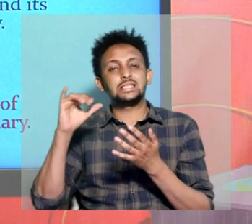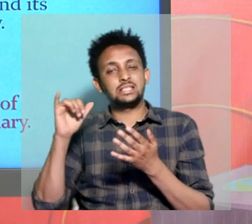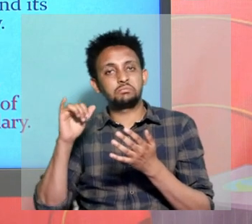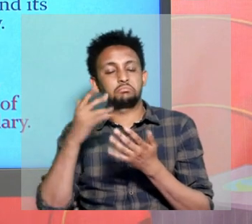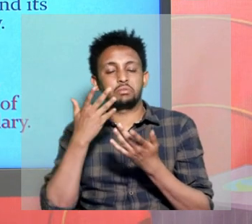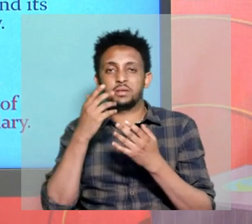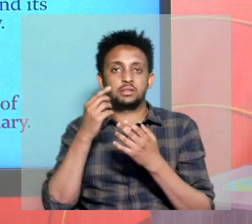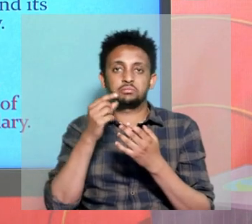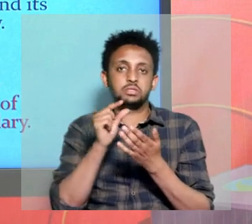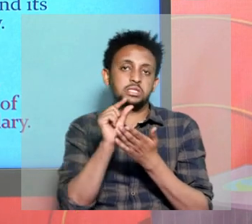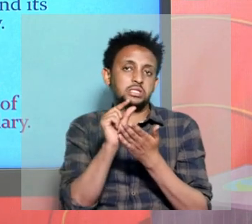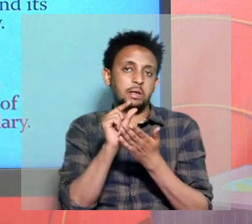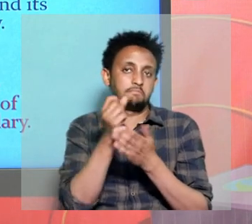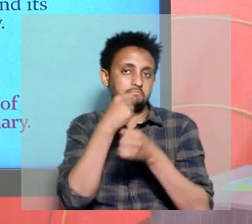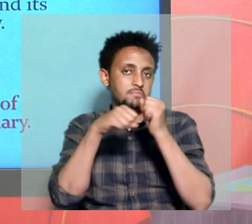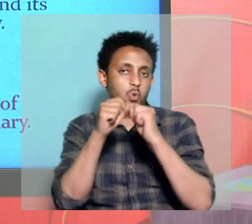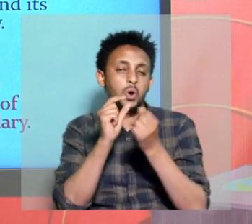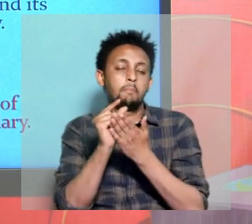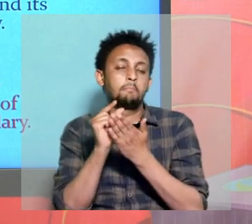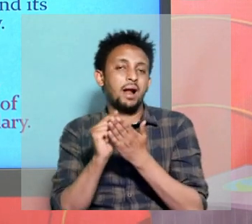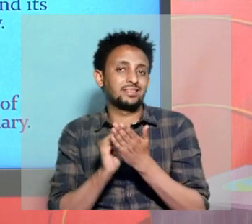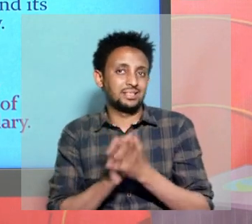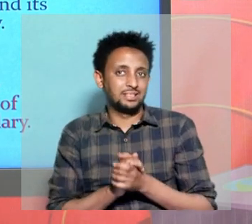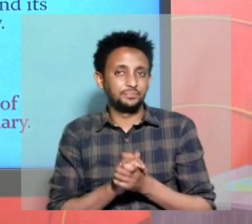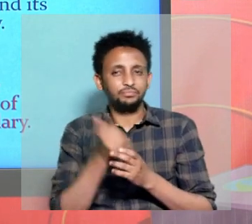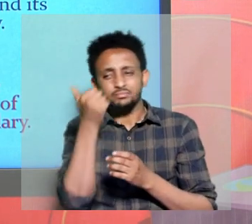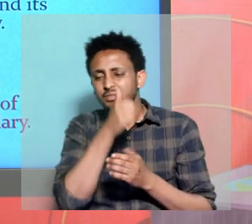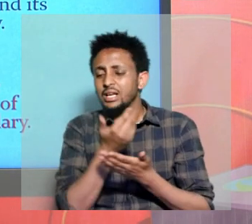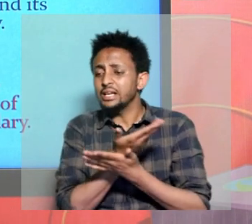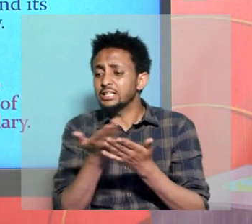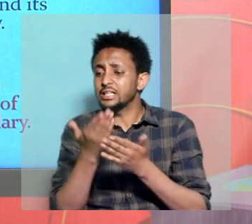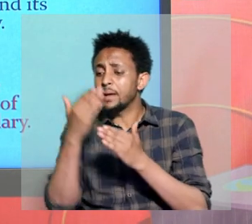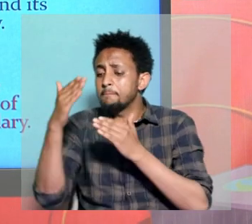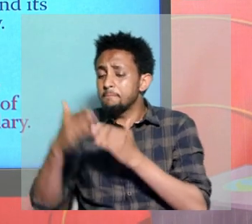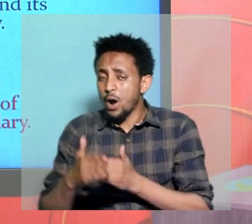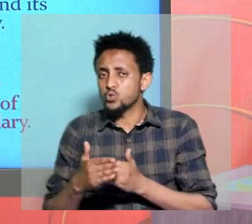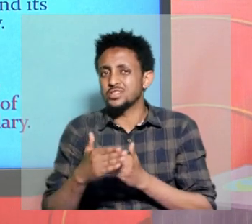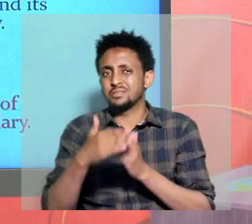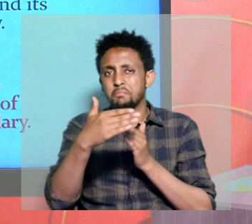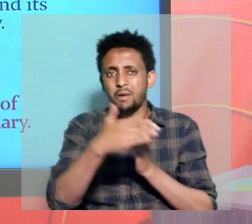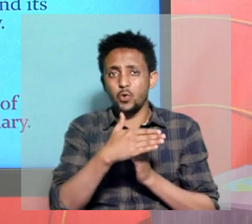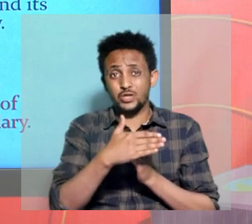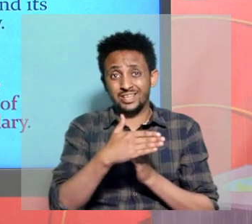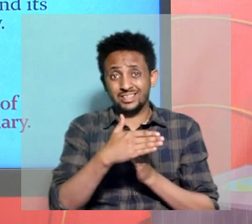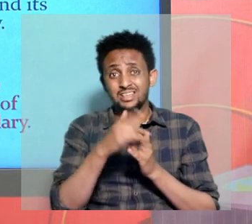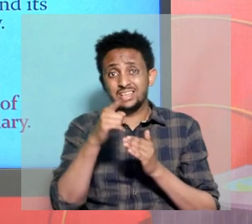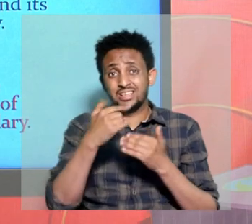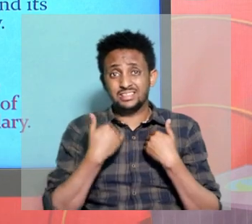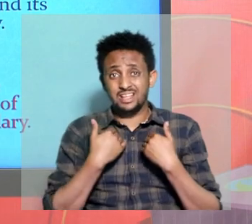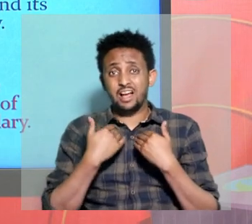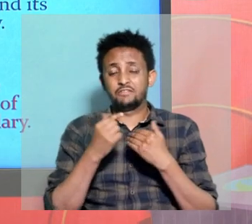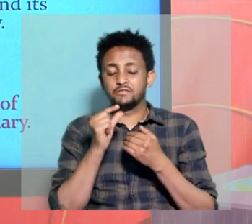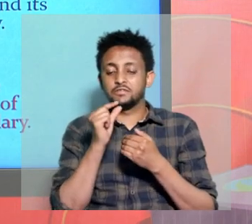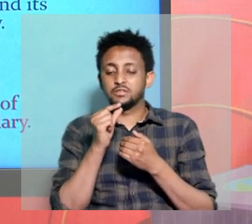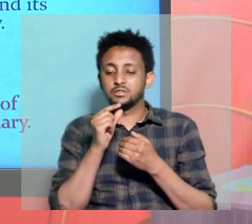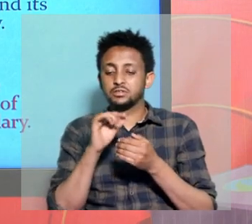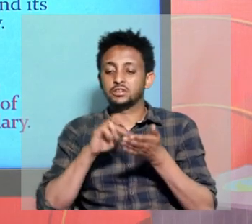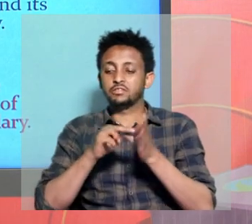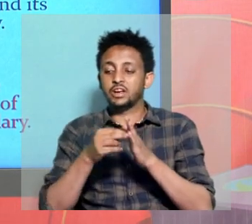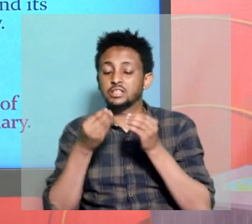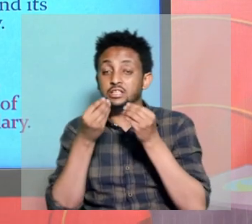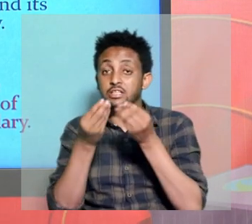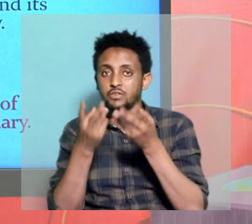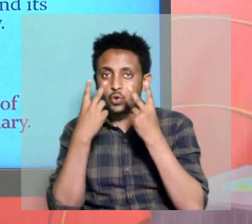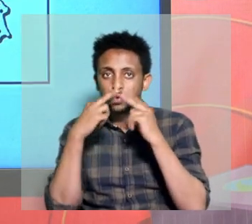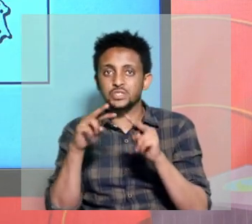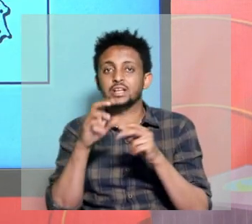system or a particle in physics. So anything which is bounded in a given boundary and has a definite particles can be considered